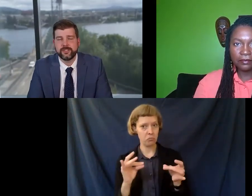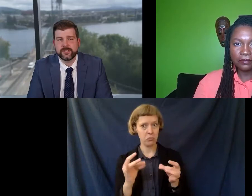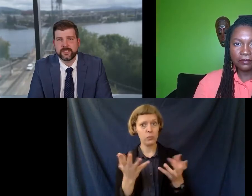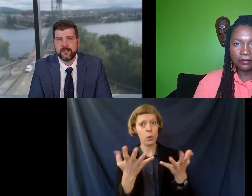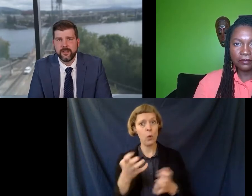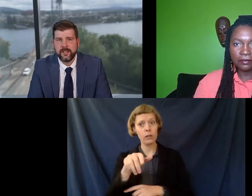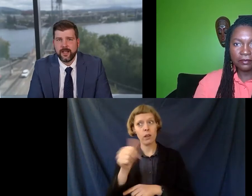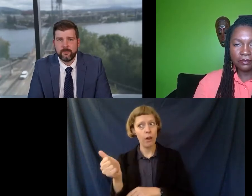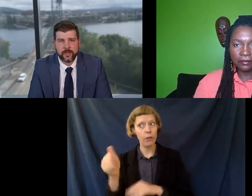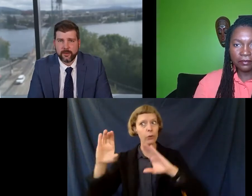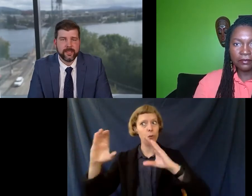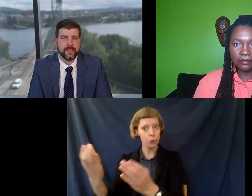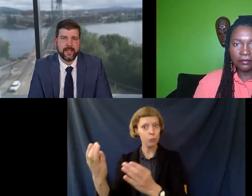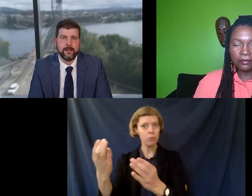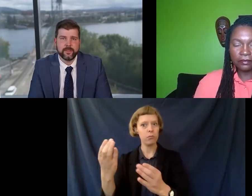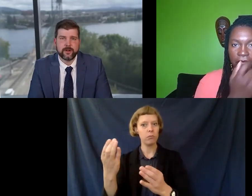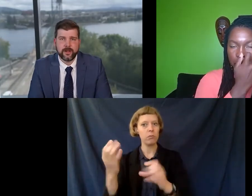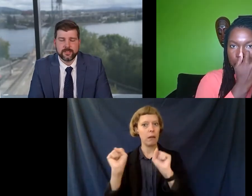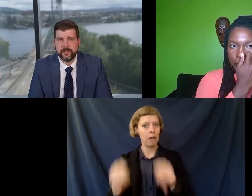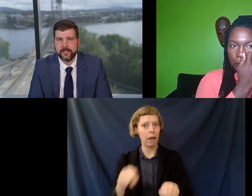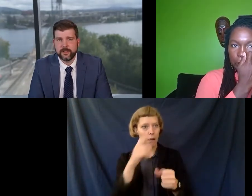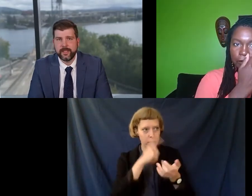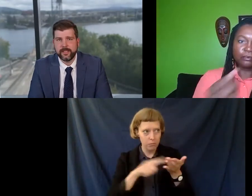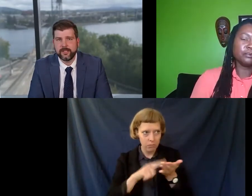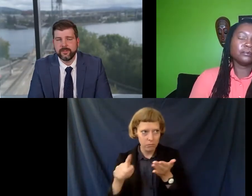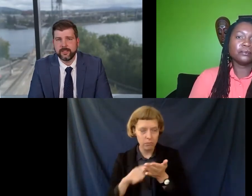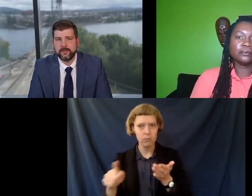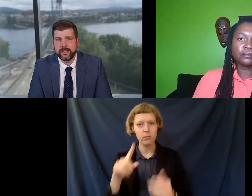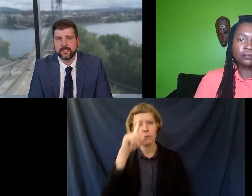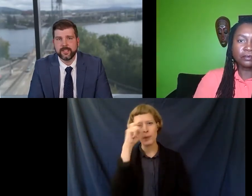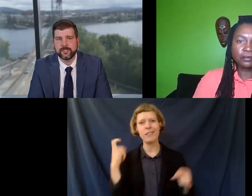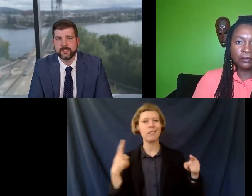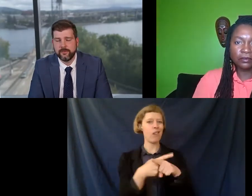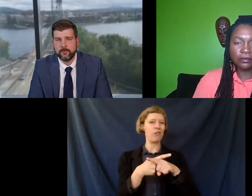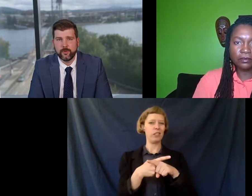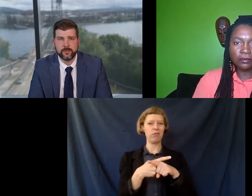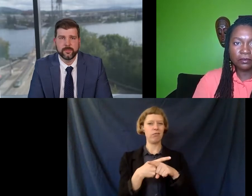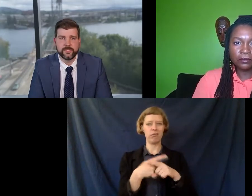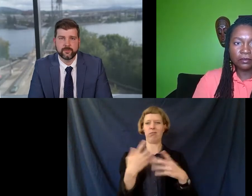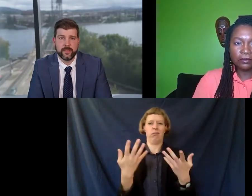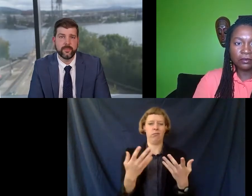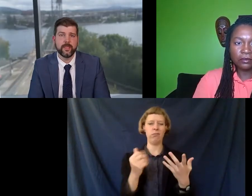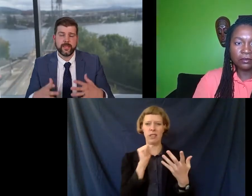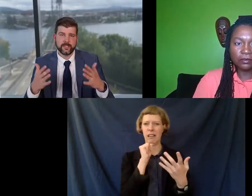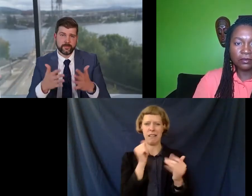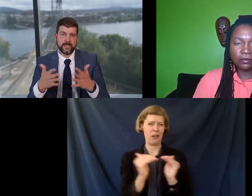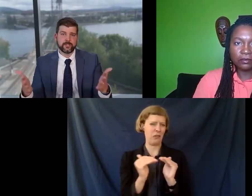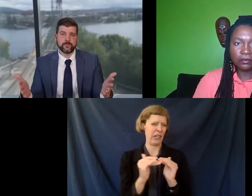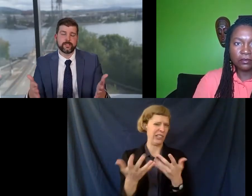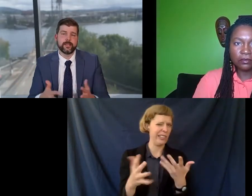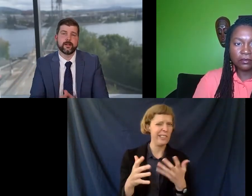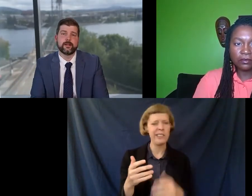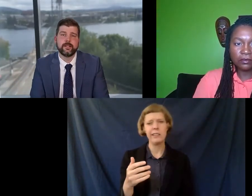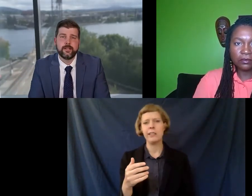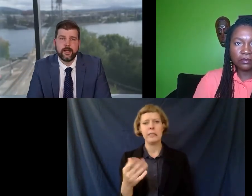conflict of interest there. But we ought to make that happen. There ought to be independent investigations of the Portland police when it is potential